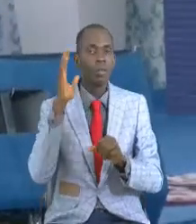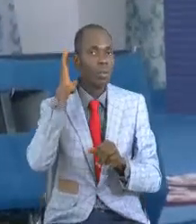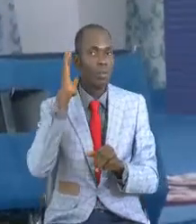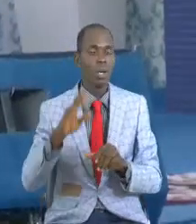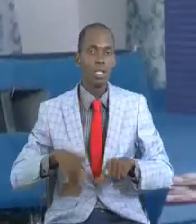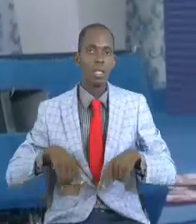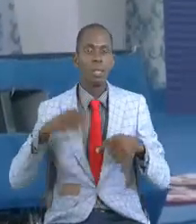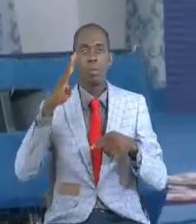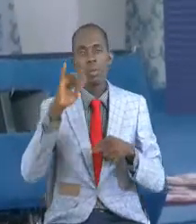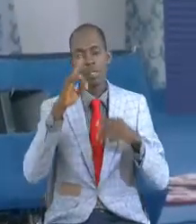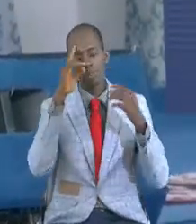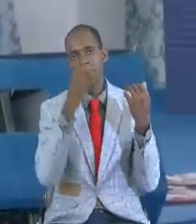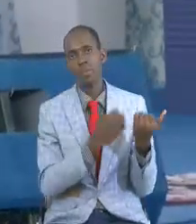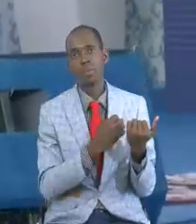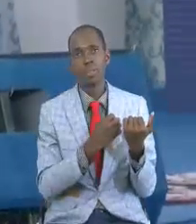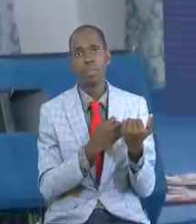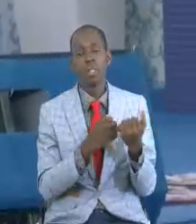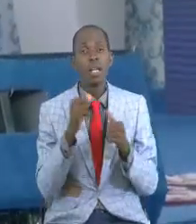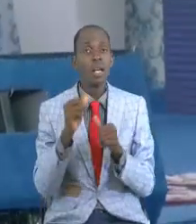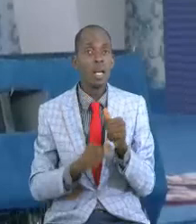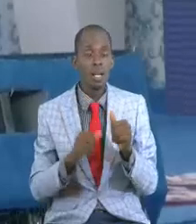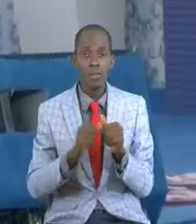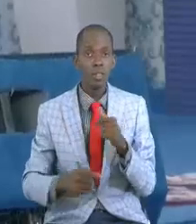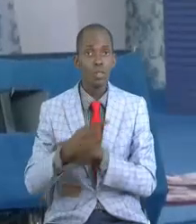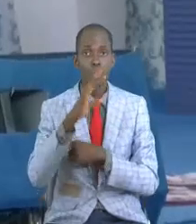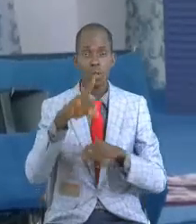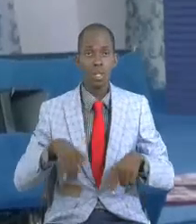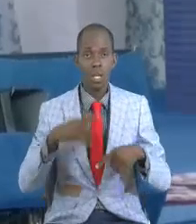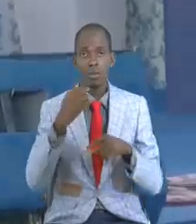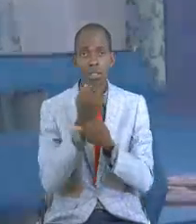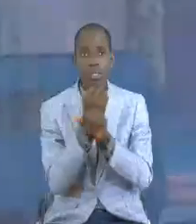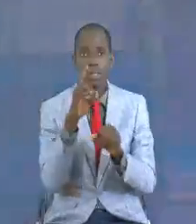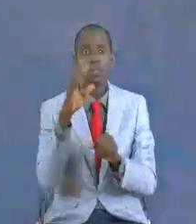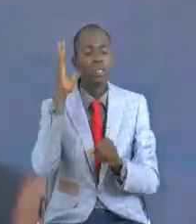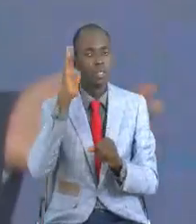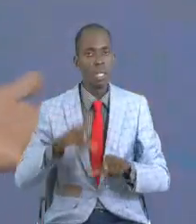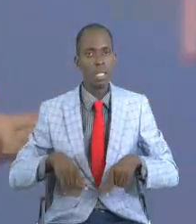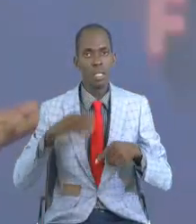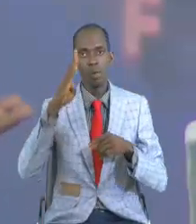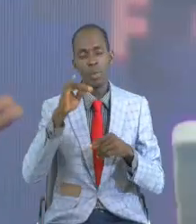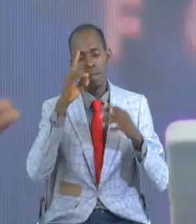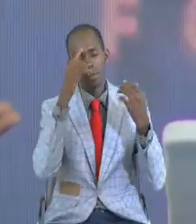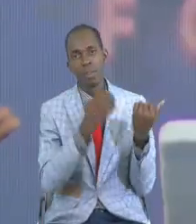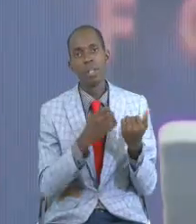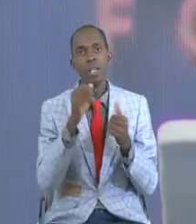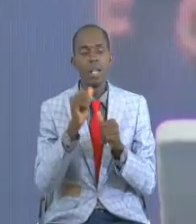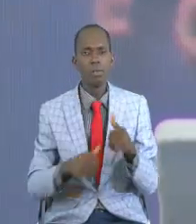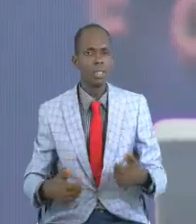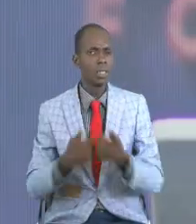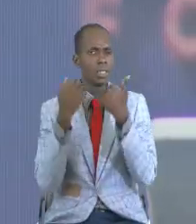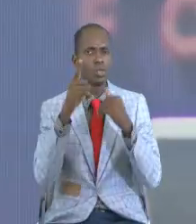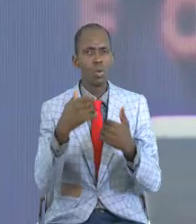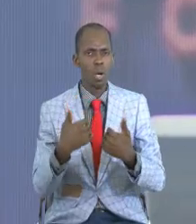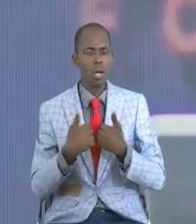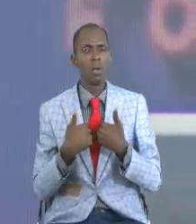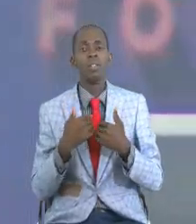by faith every day of your life the just shall live by faith and he challenge your face the